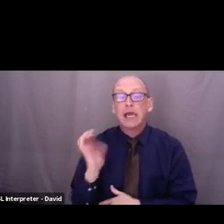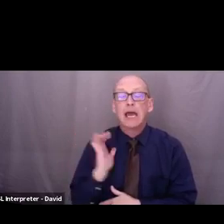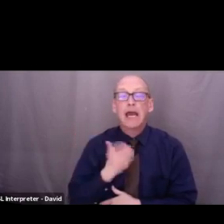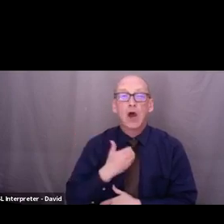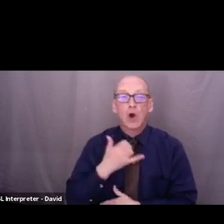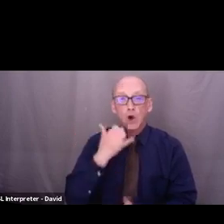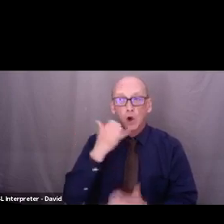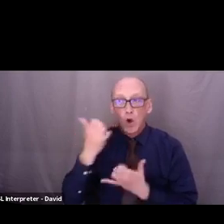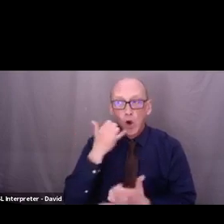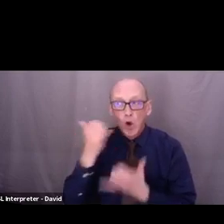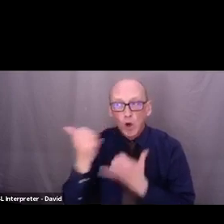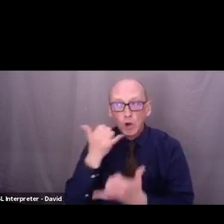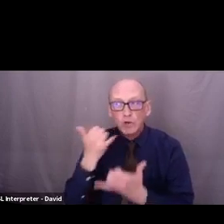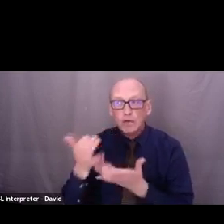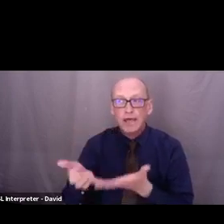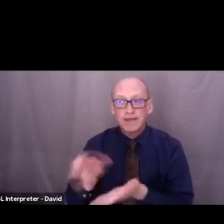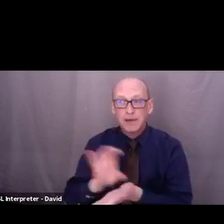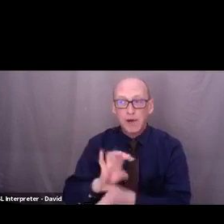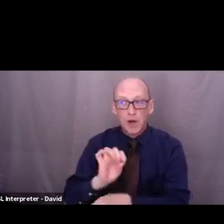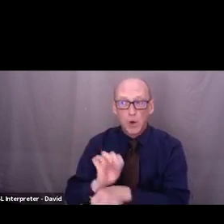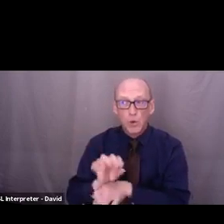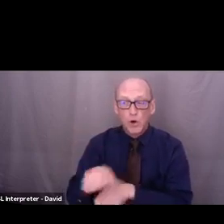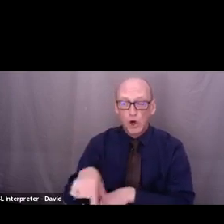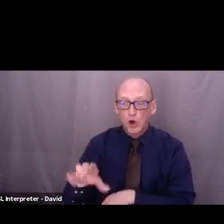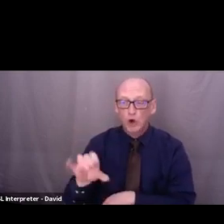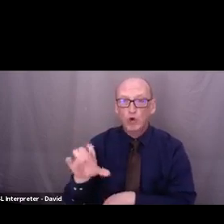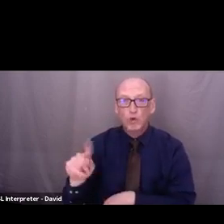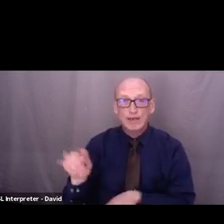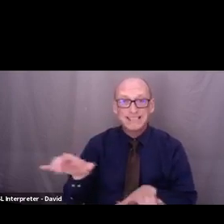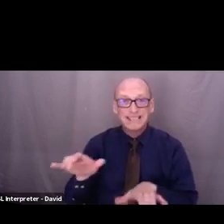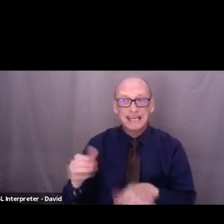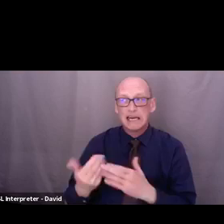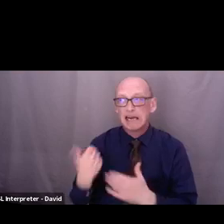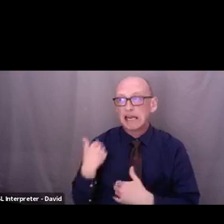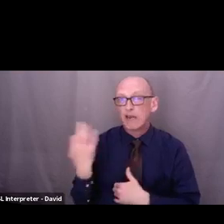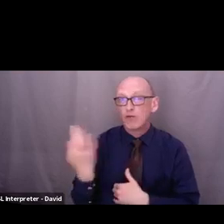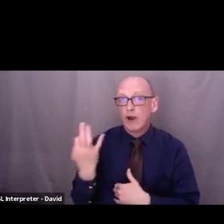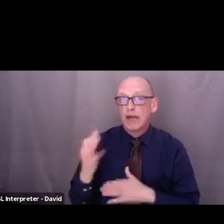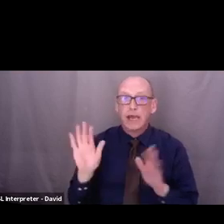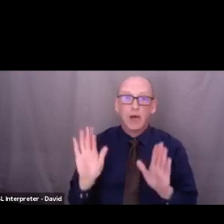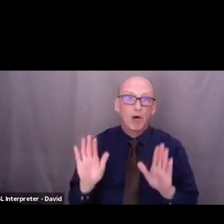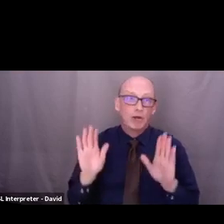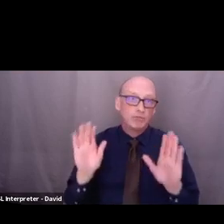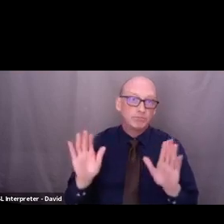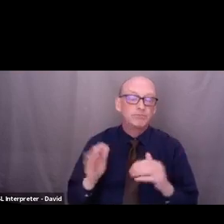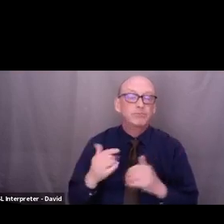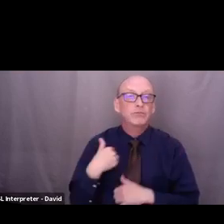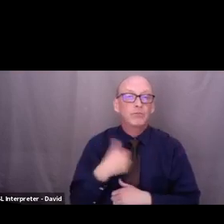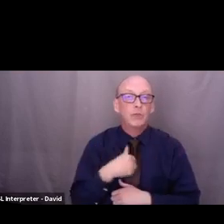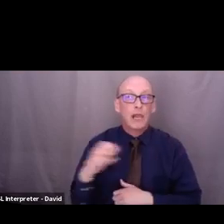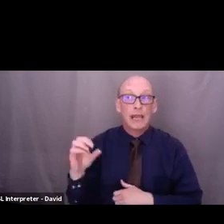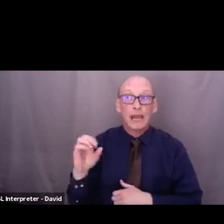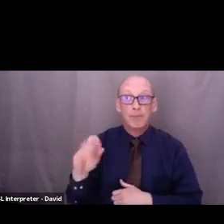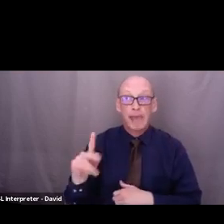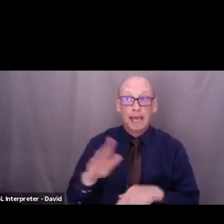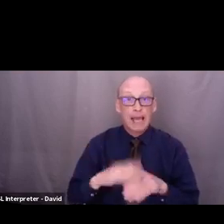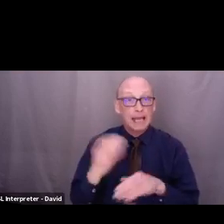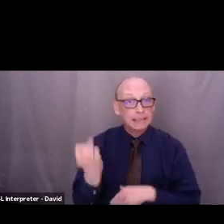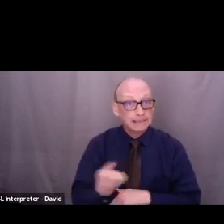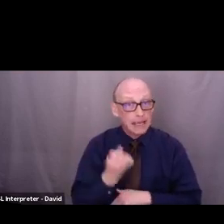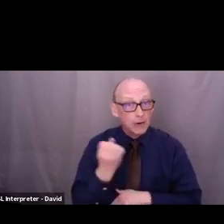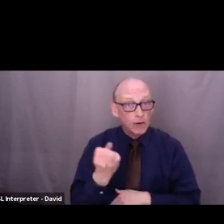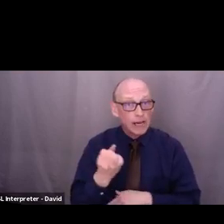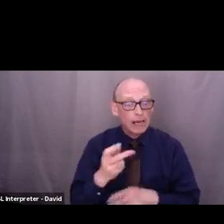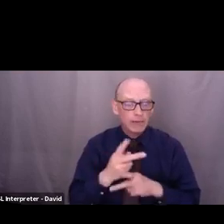amount of work that they did Friday was just phenomenal. We came back Saturday and we ironed things out relative to how do we